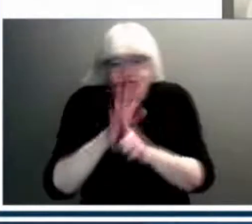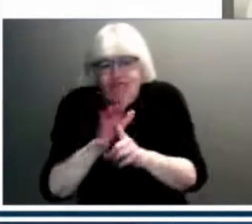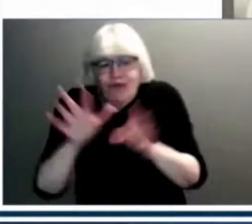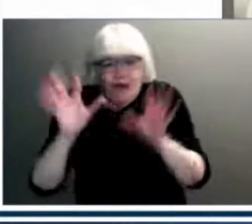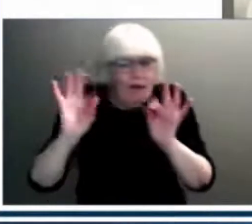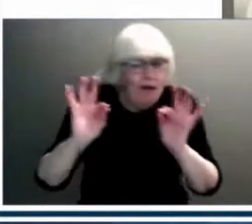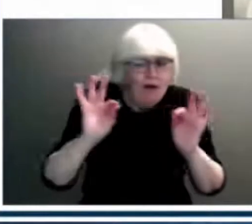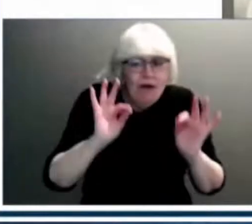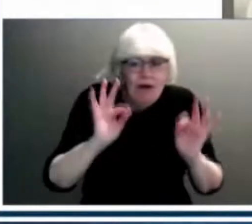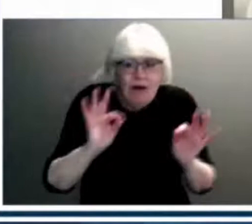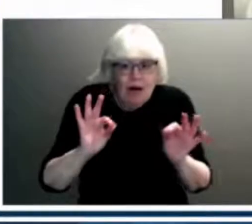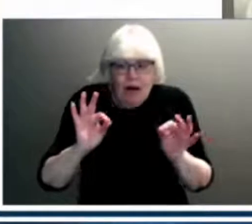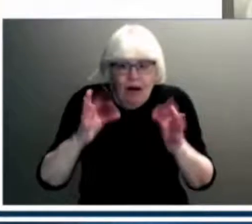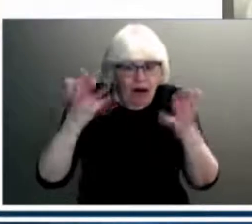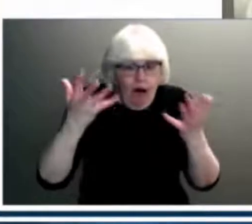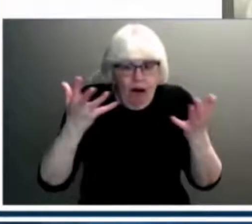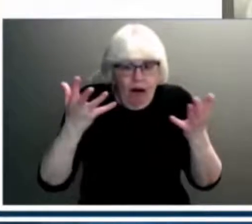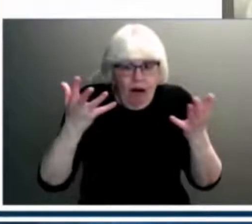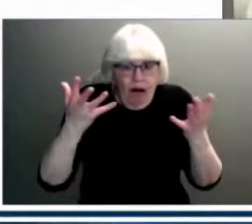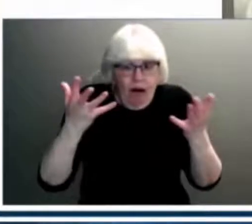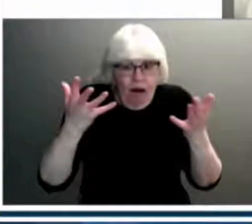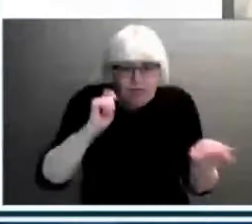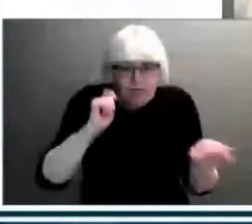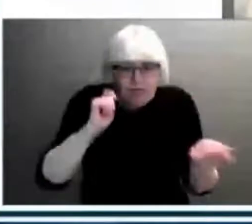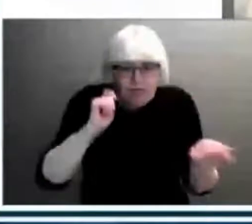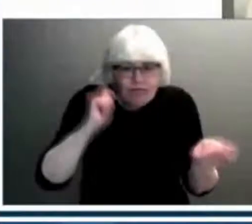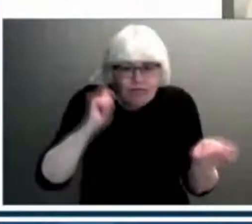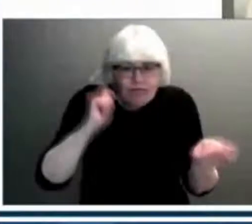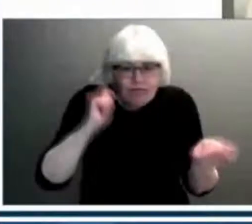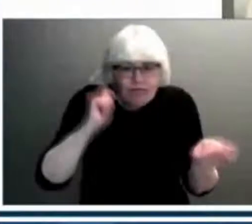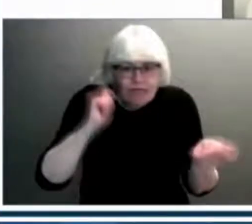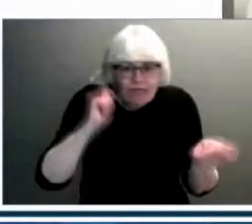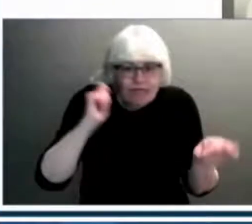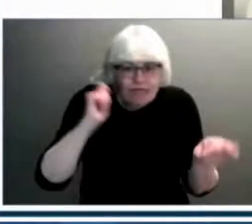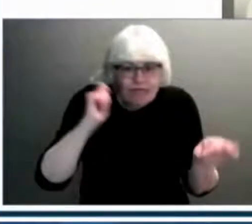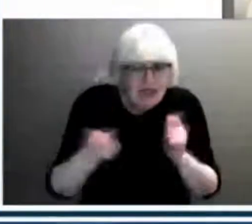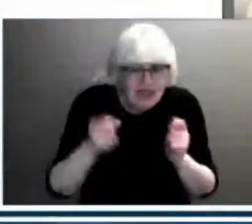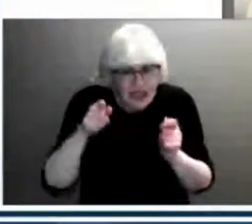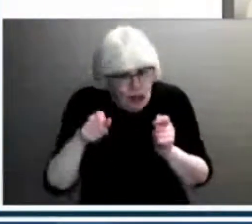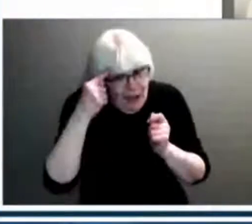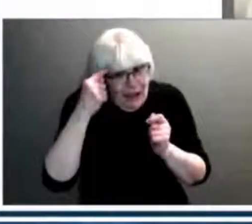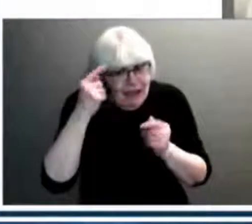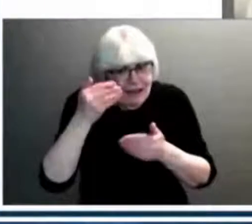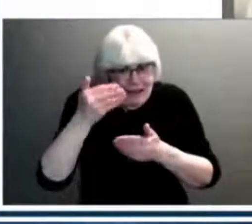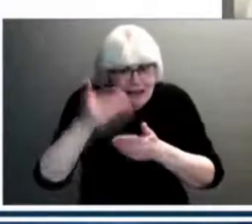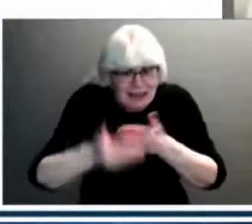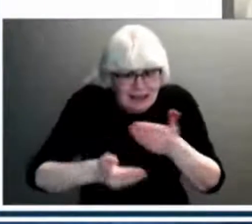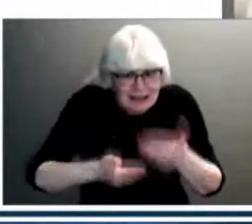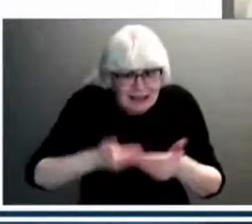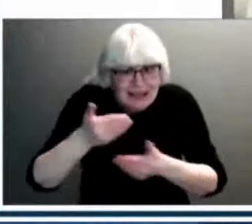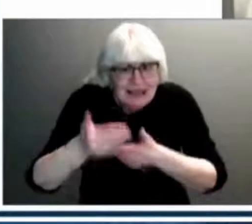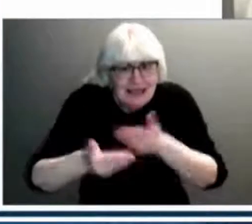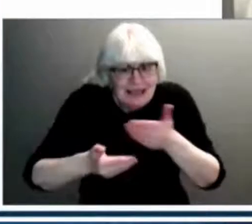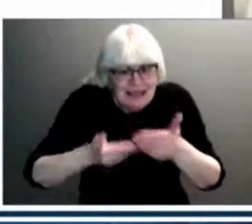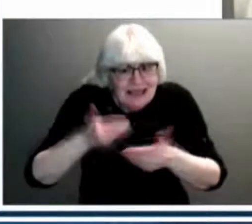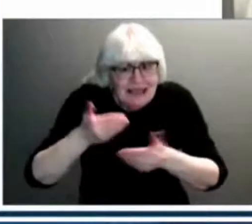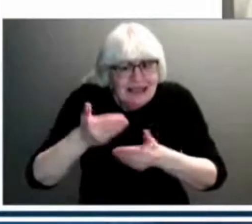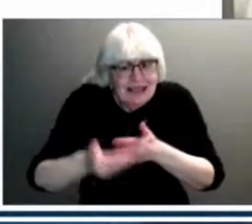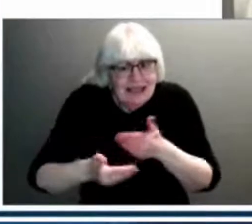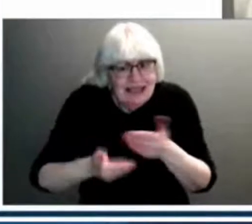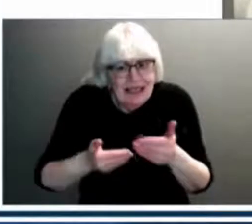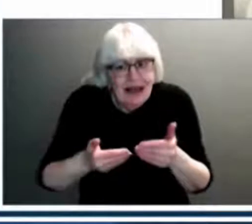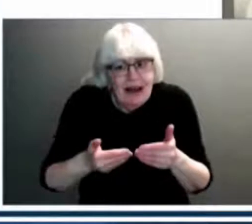wondering whether you think the daily grind over time of having one central messenger such as yourself wears on the public, given that